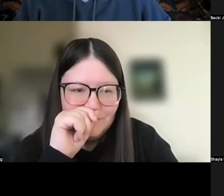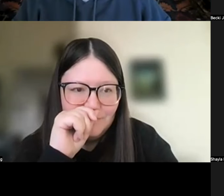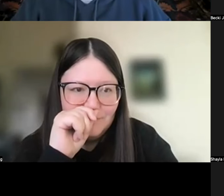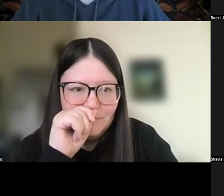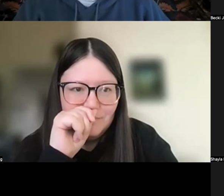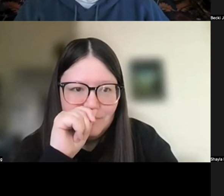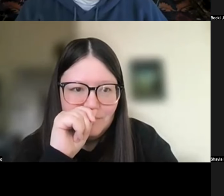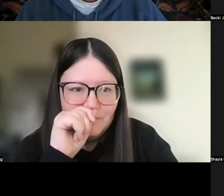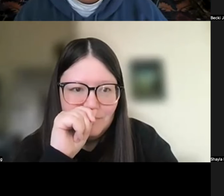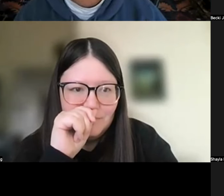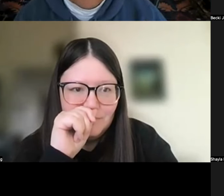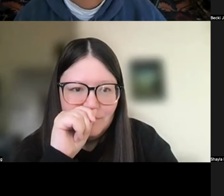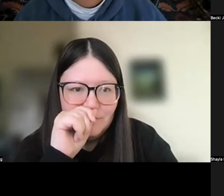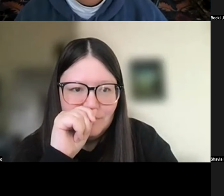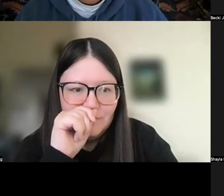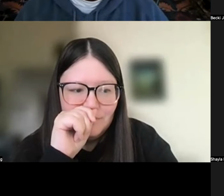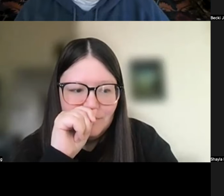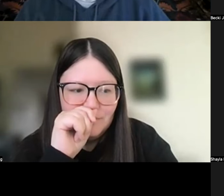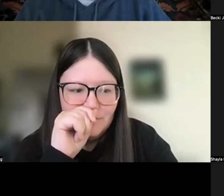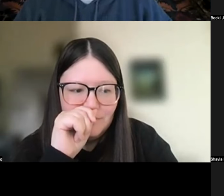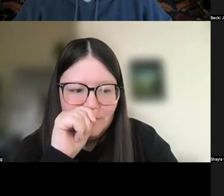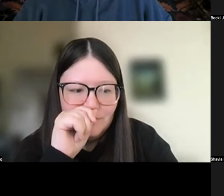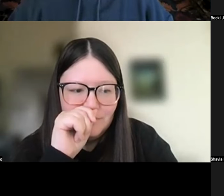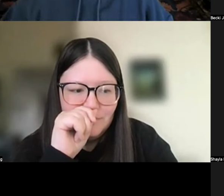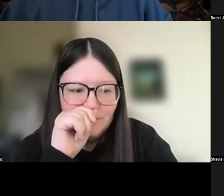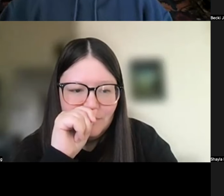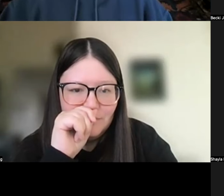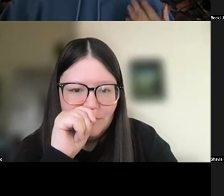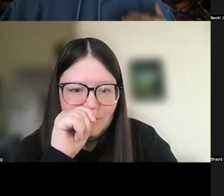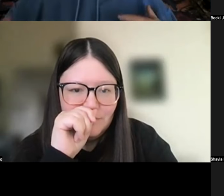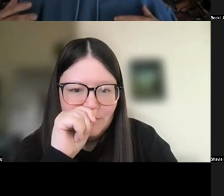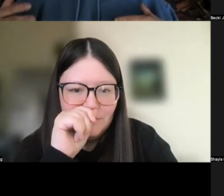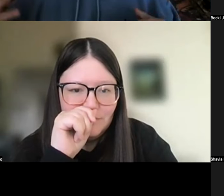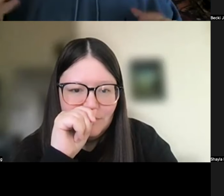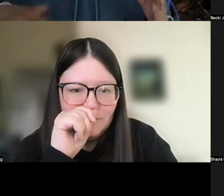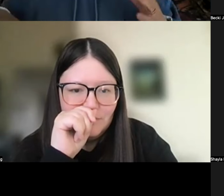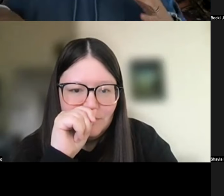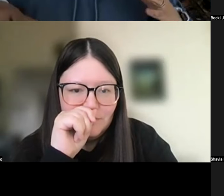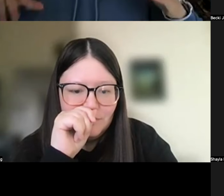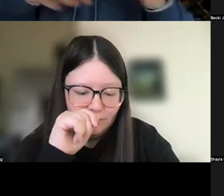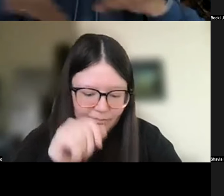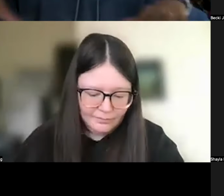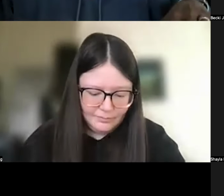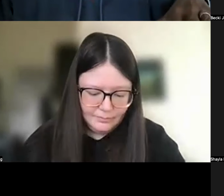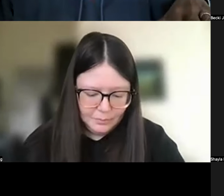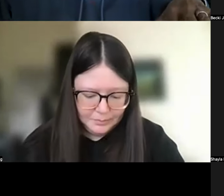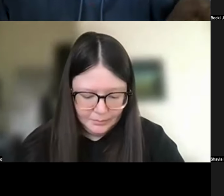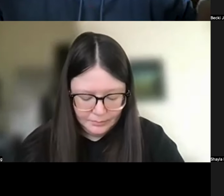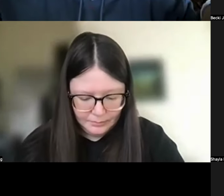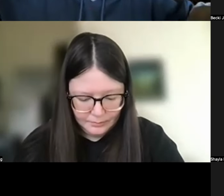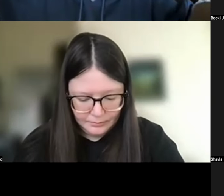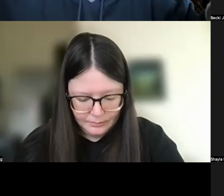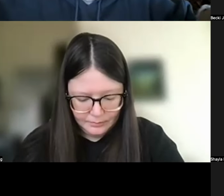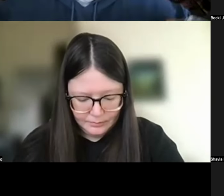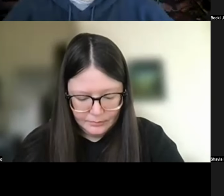in the hallways, and that those hallways weren't really accessible. So I just asked, like, who comes down into